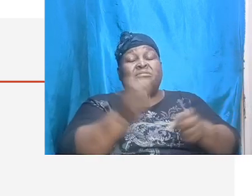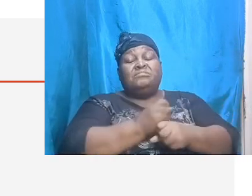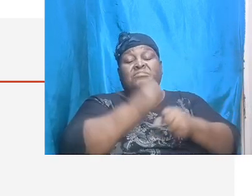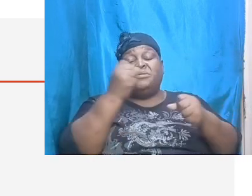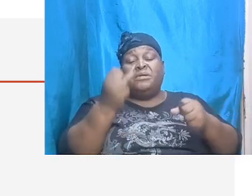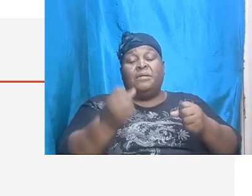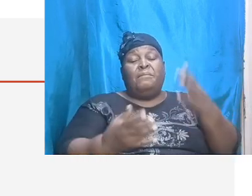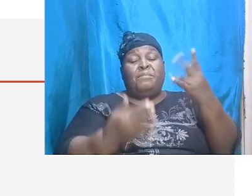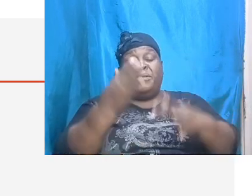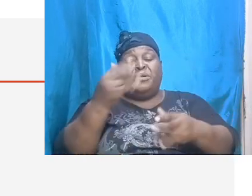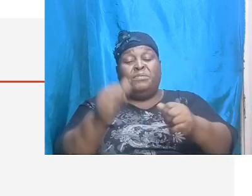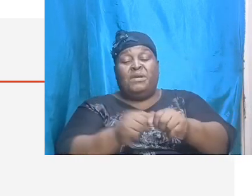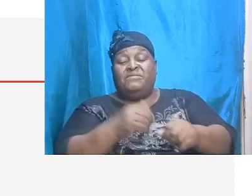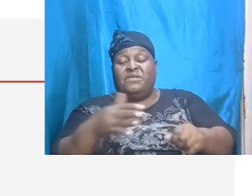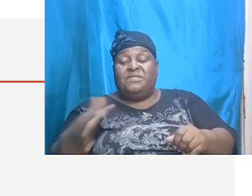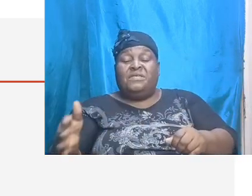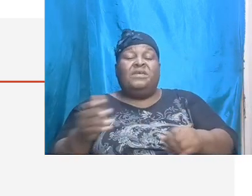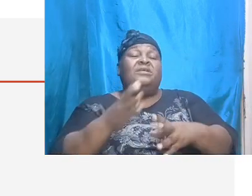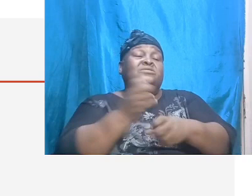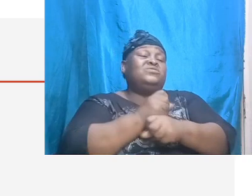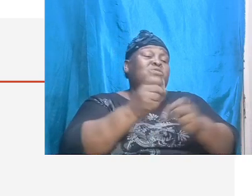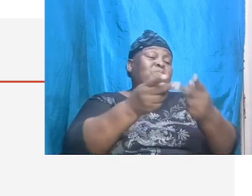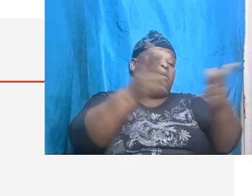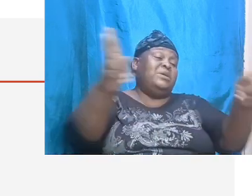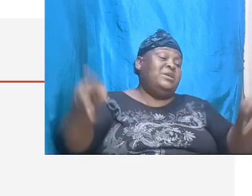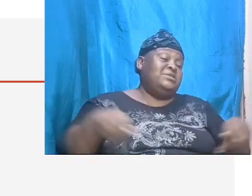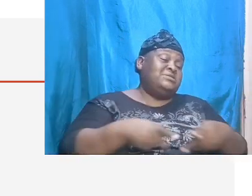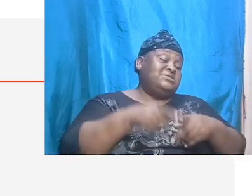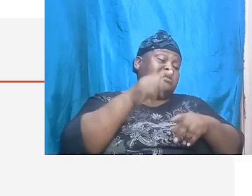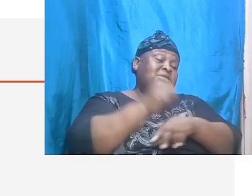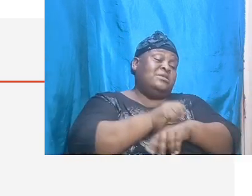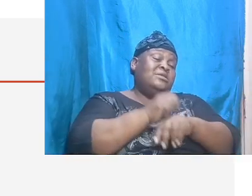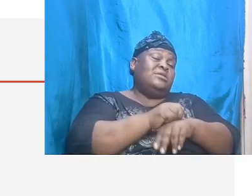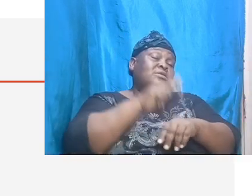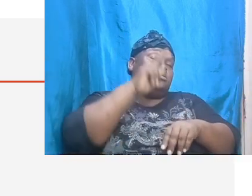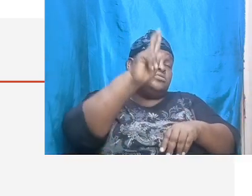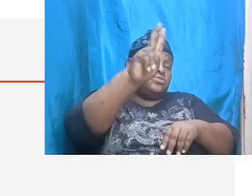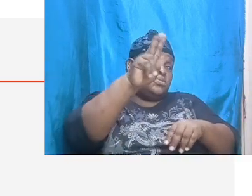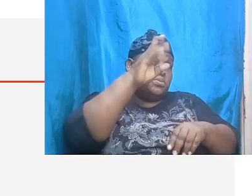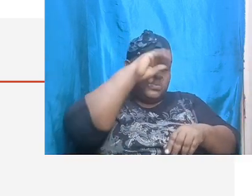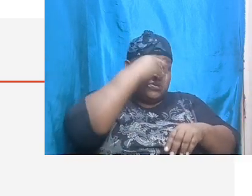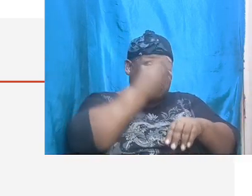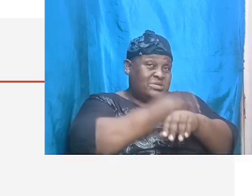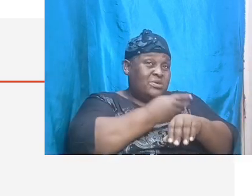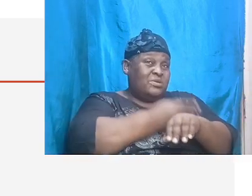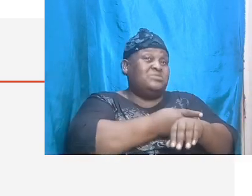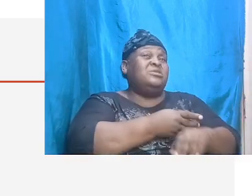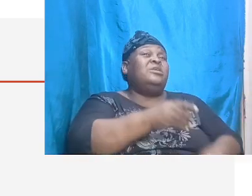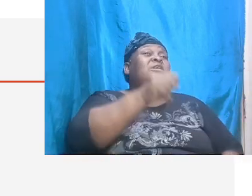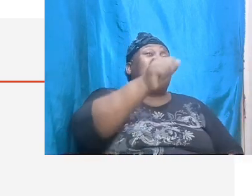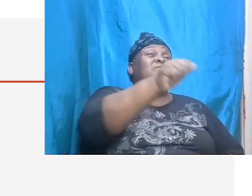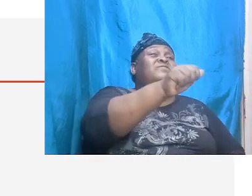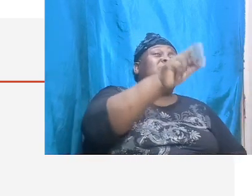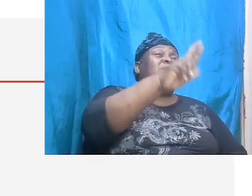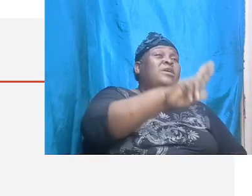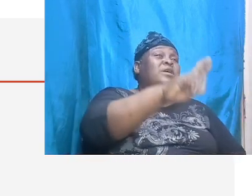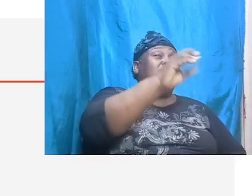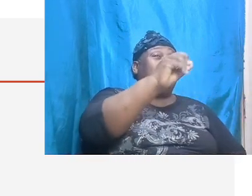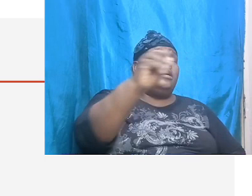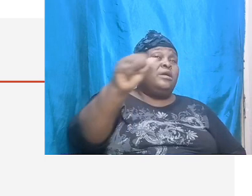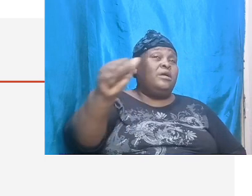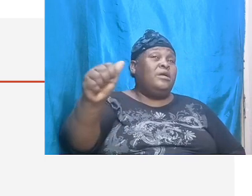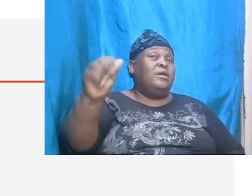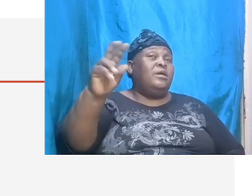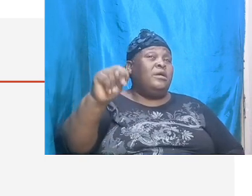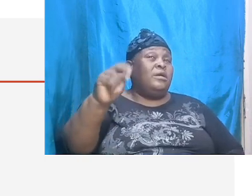tabernacle. And that was the problem where the sons of Aaron decided that they were going to use strange fire. Not the fire that come down